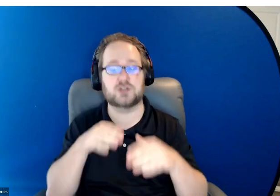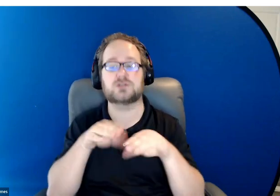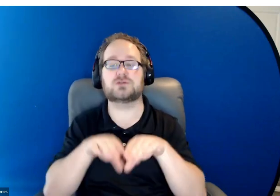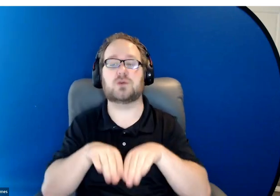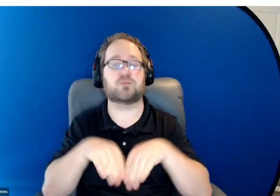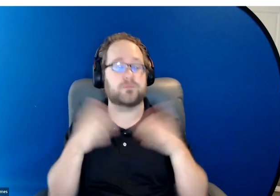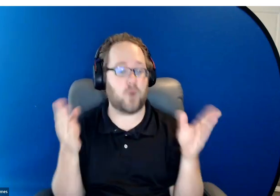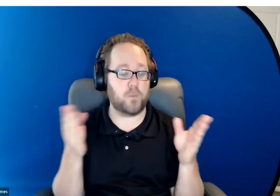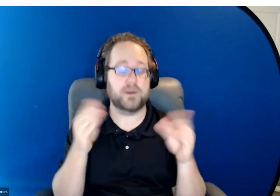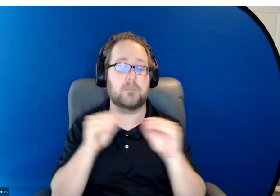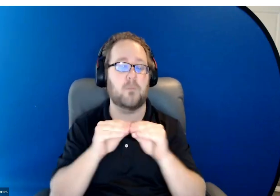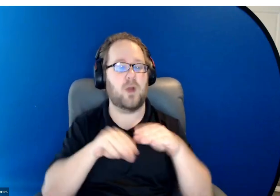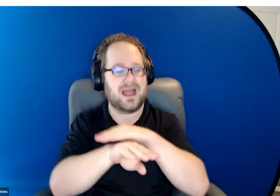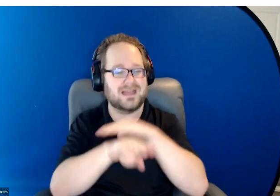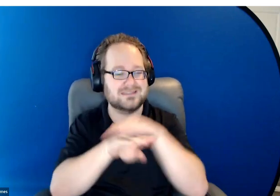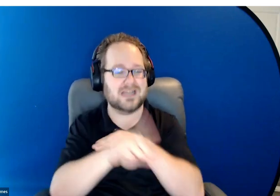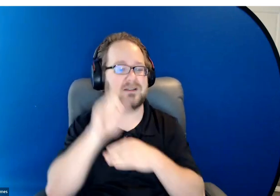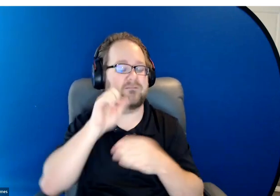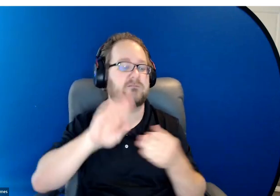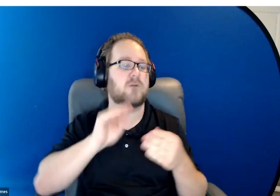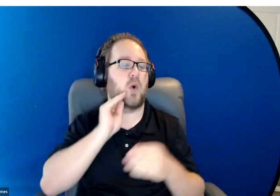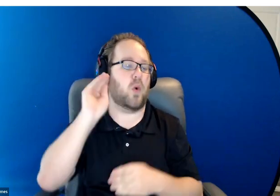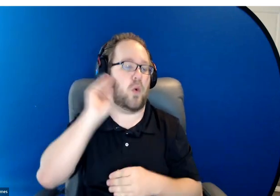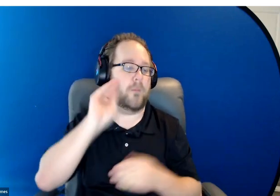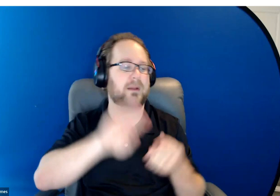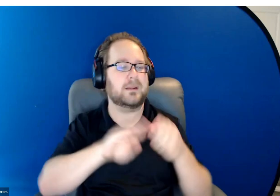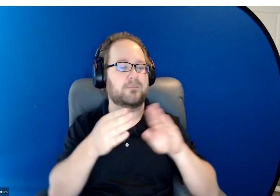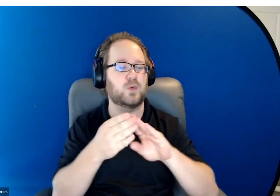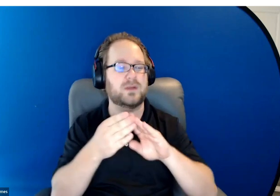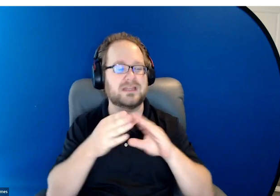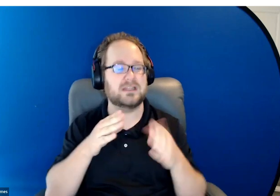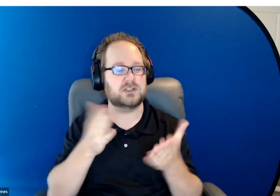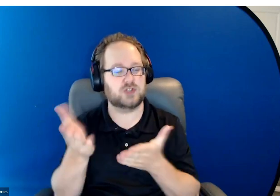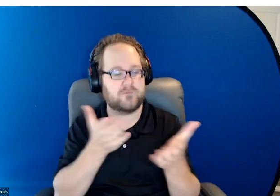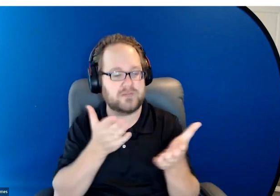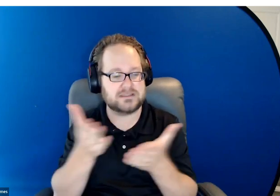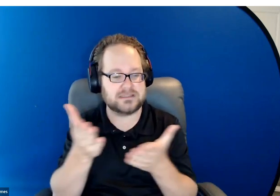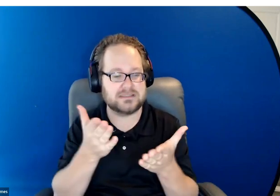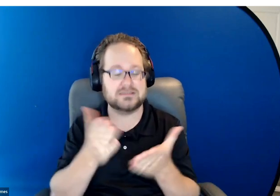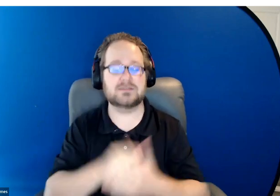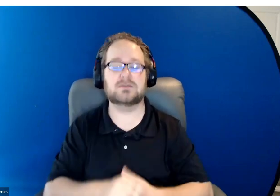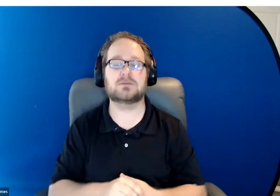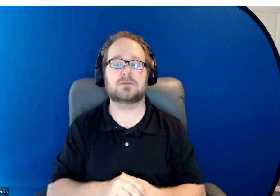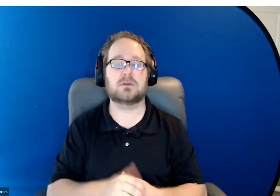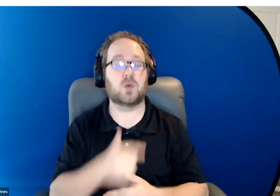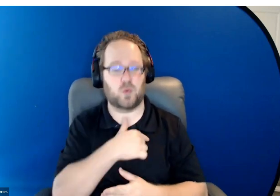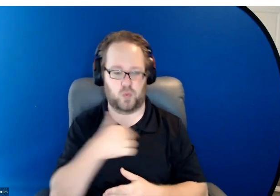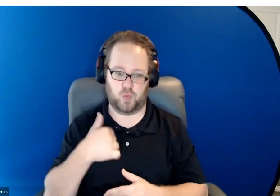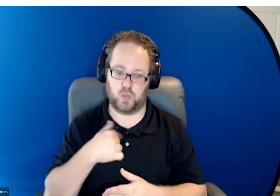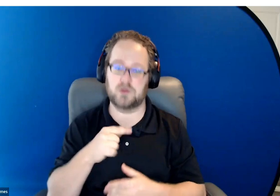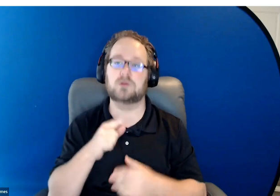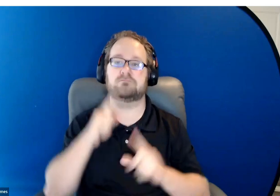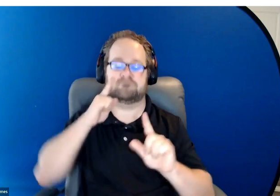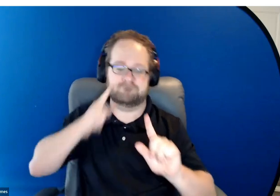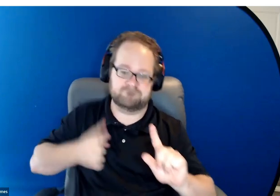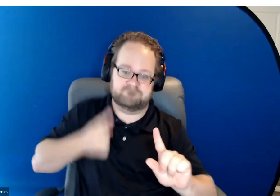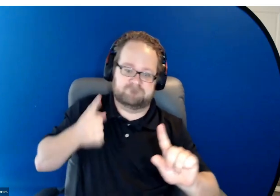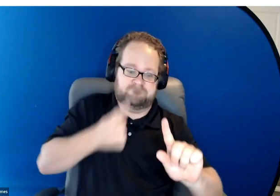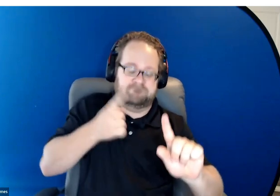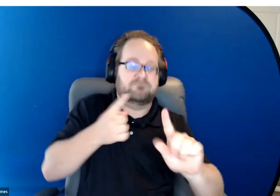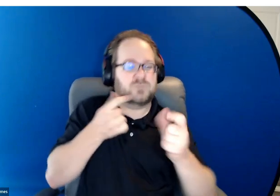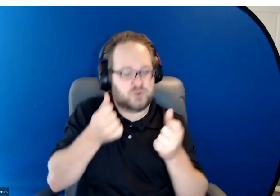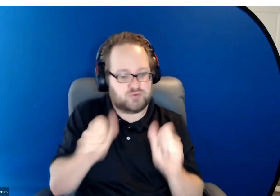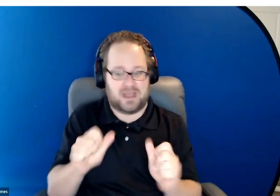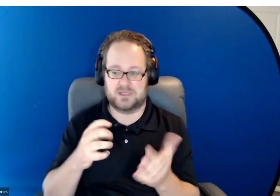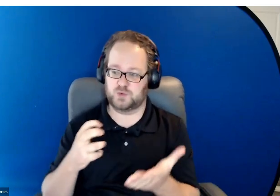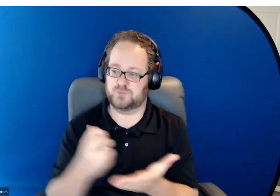services, and helping ensure the financial security of older adults. We have really tried to seize on this